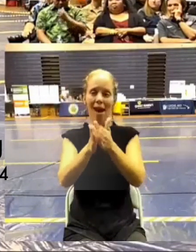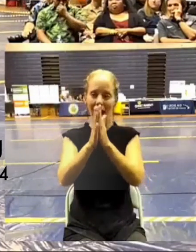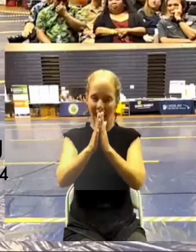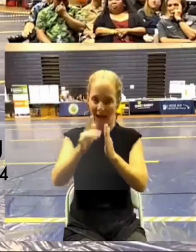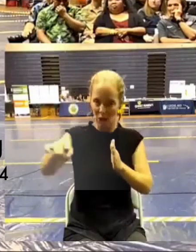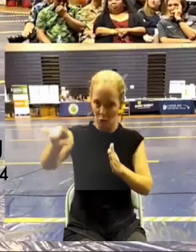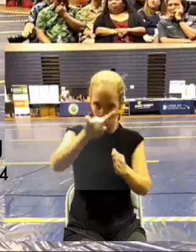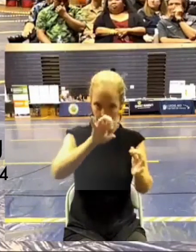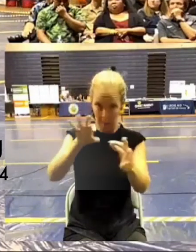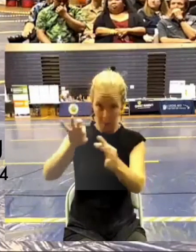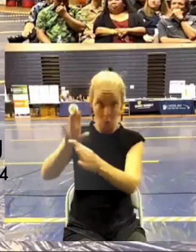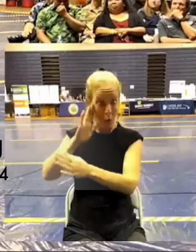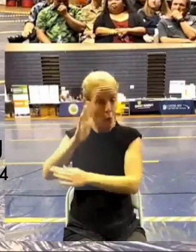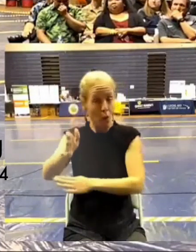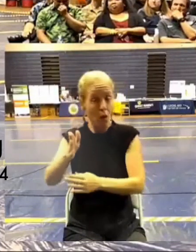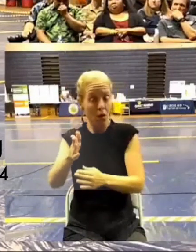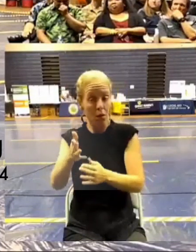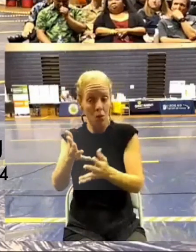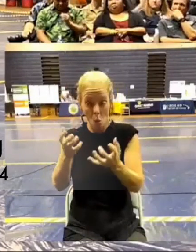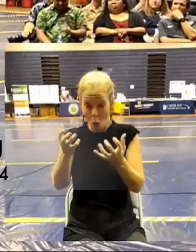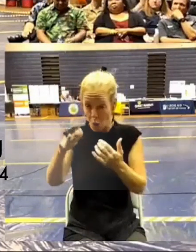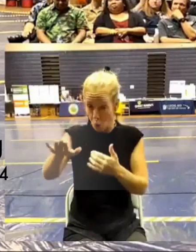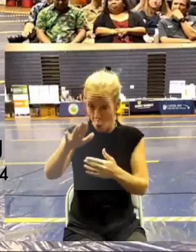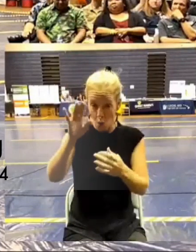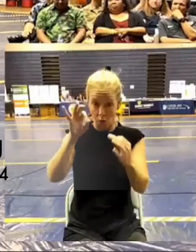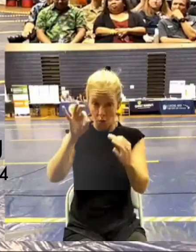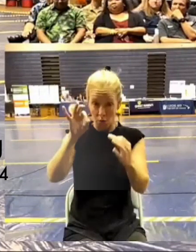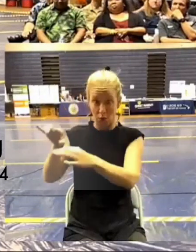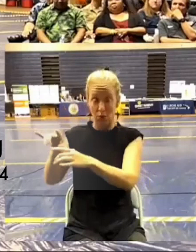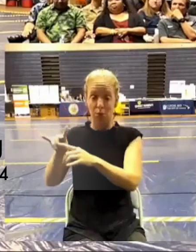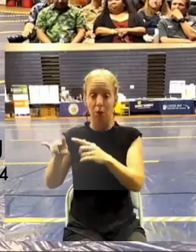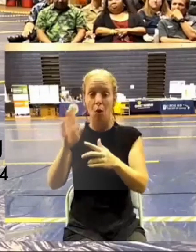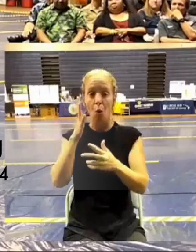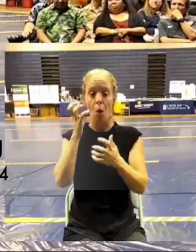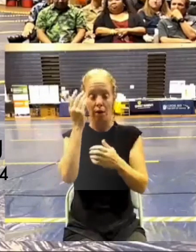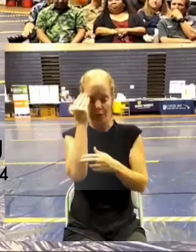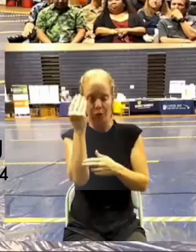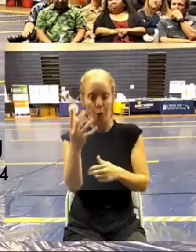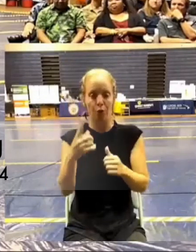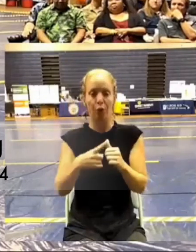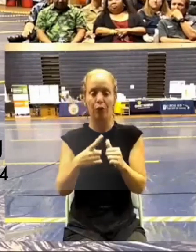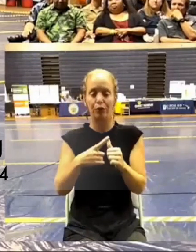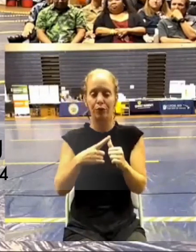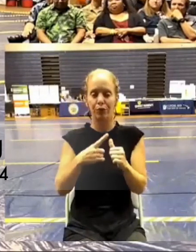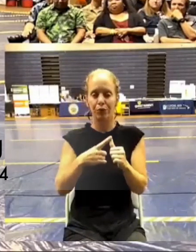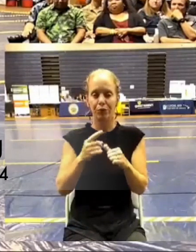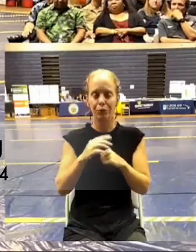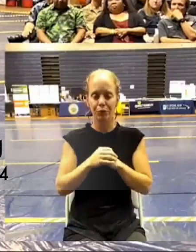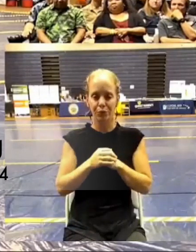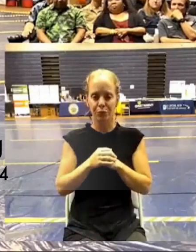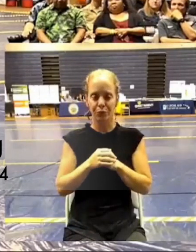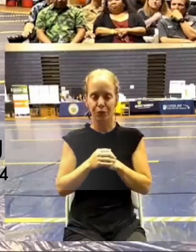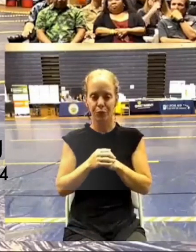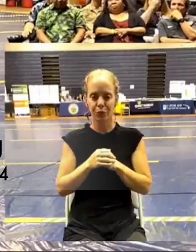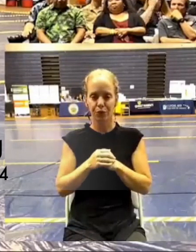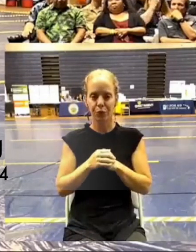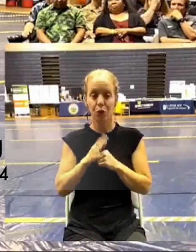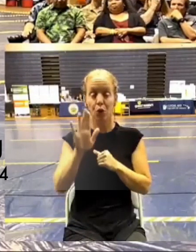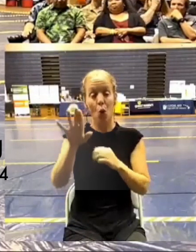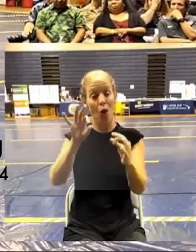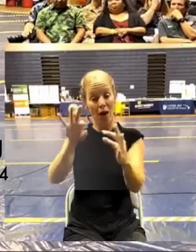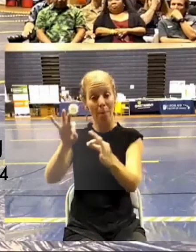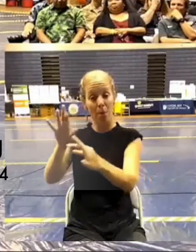we will ask for your input on these selections. Your input is going to help our team to select the